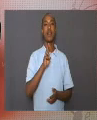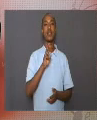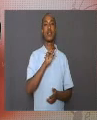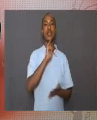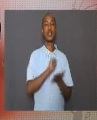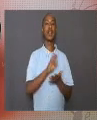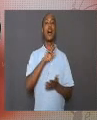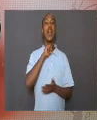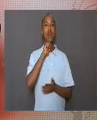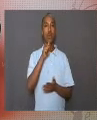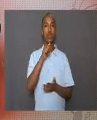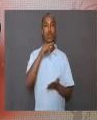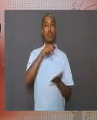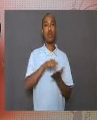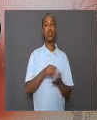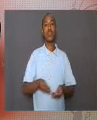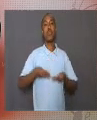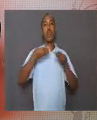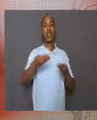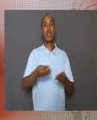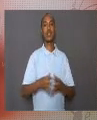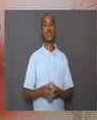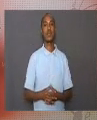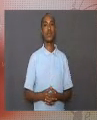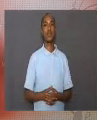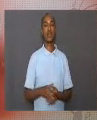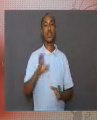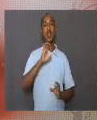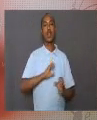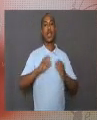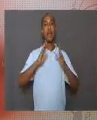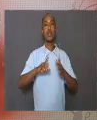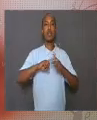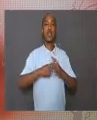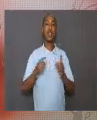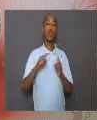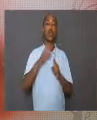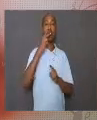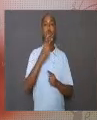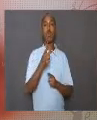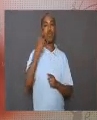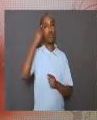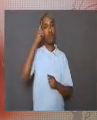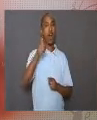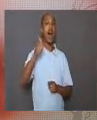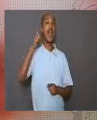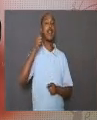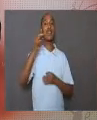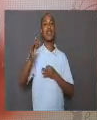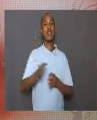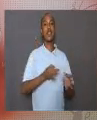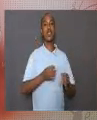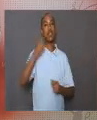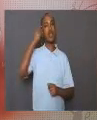are not proton donors, chemists began to look for another